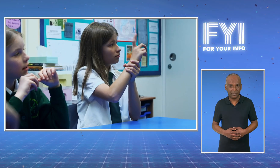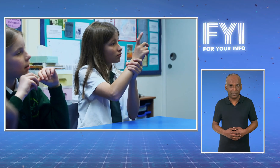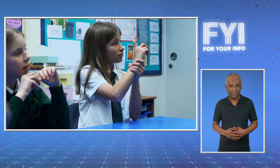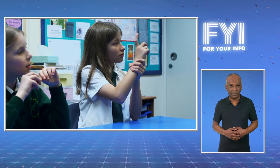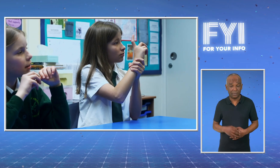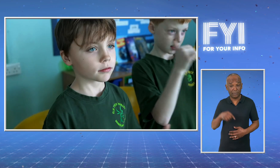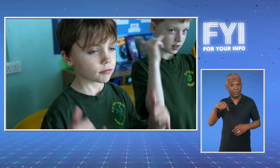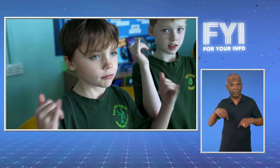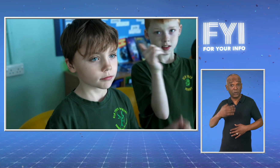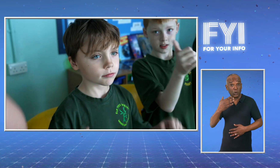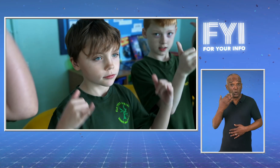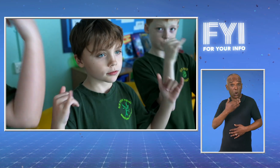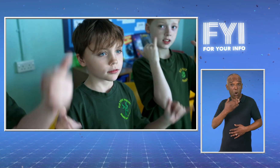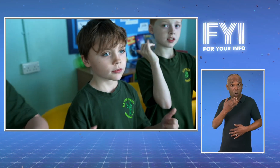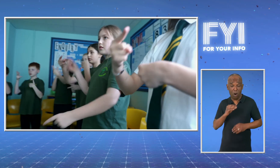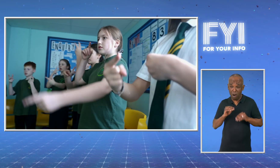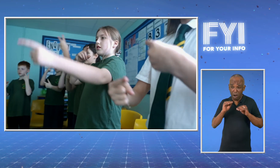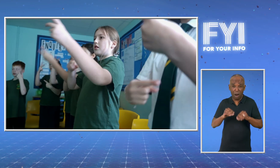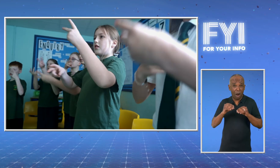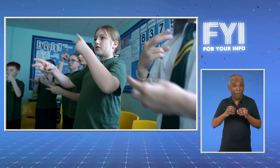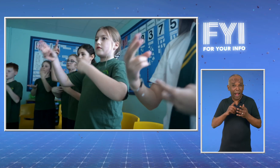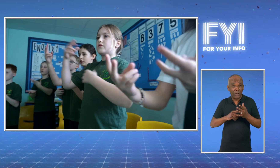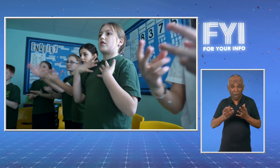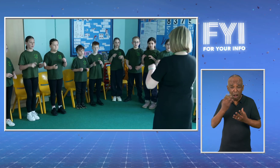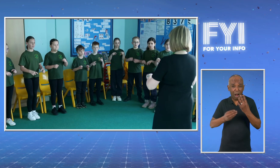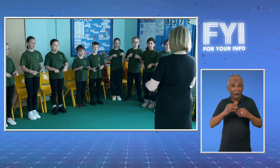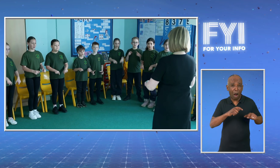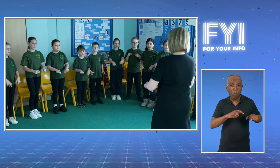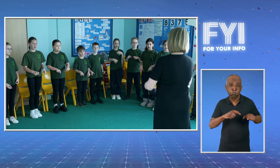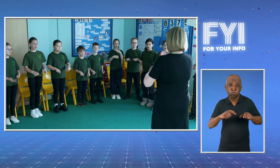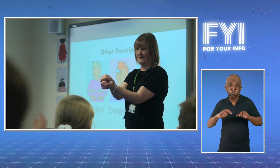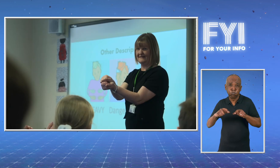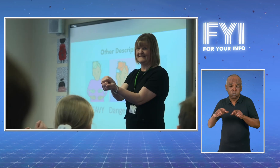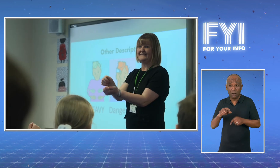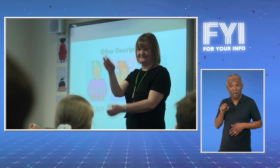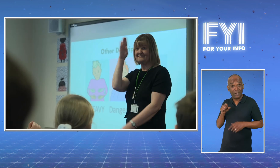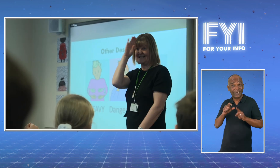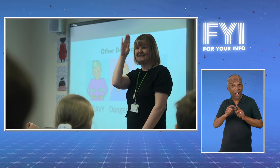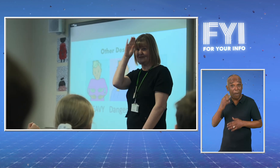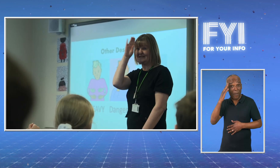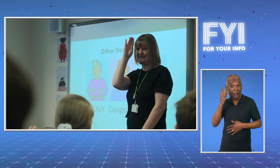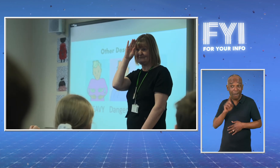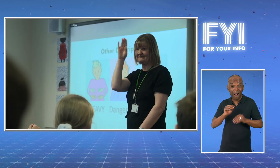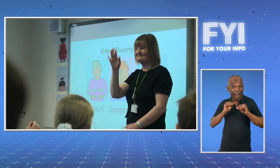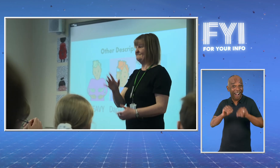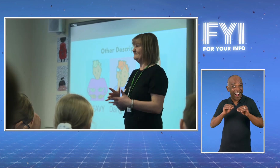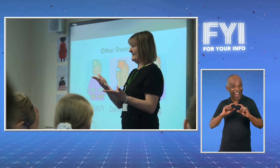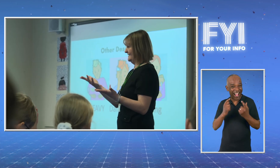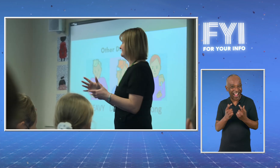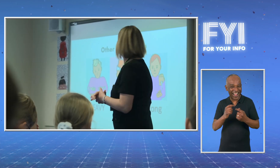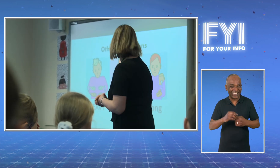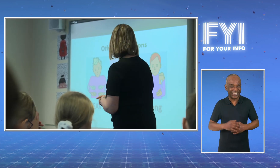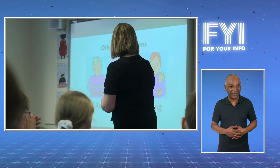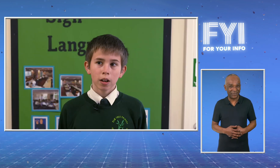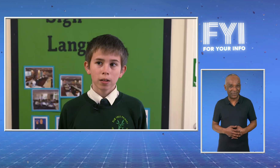But for Elm Tree School, their BSL lessons are still going strong, and Daniel's mum is actually teaching the